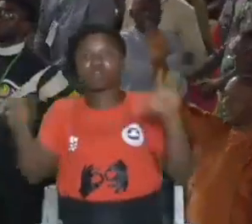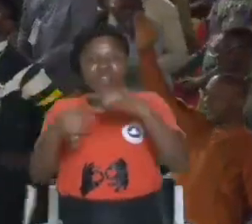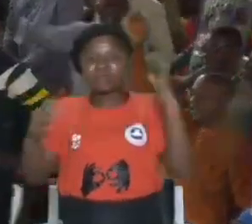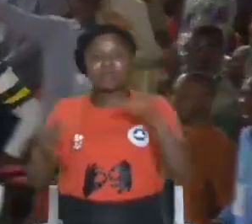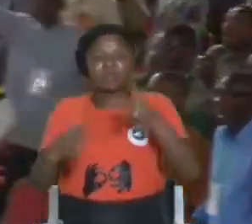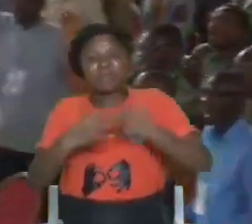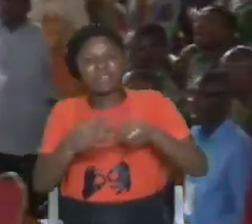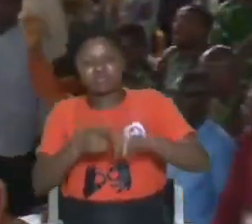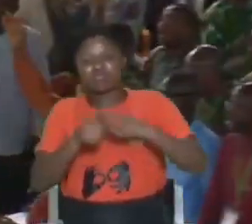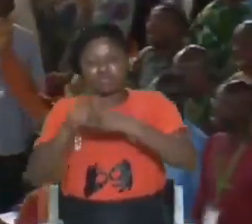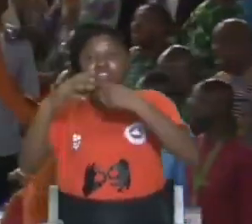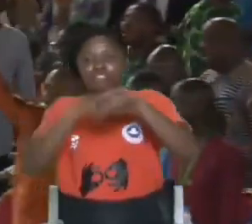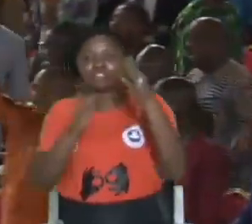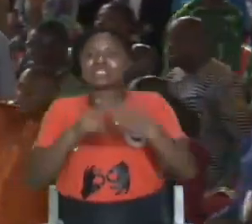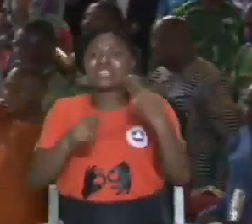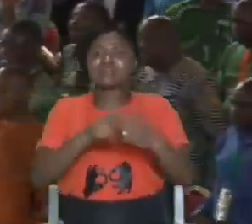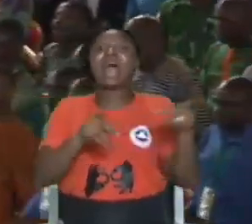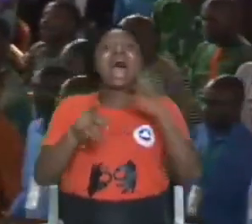Jesus.